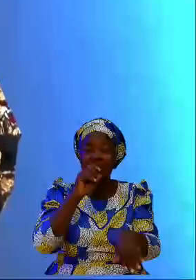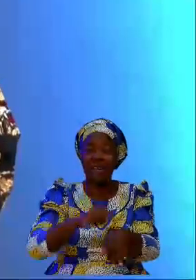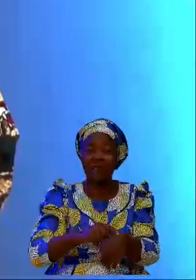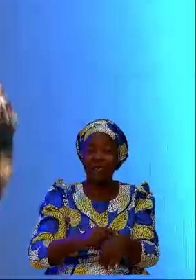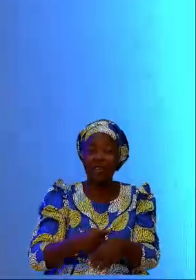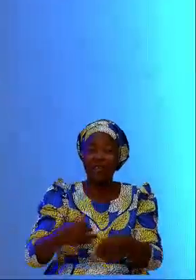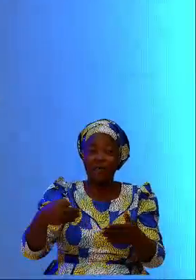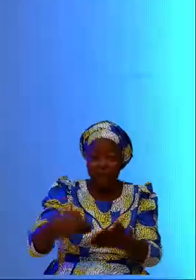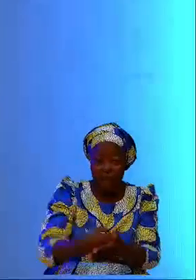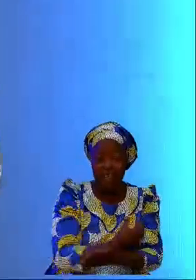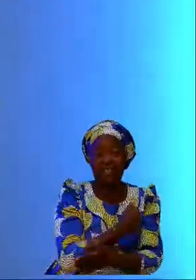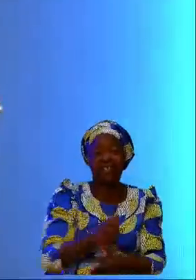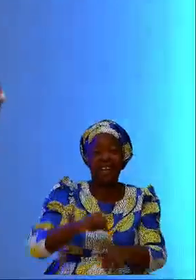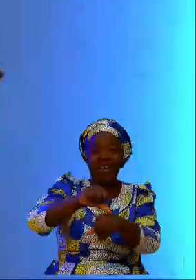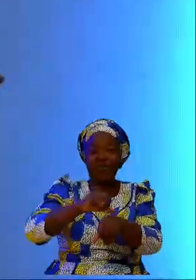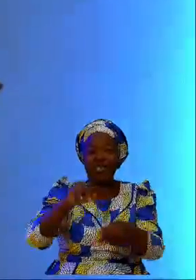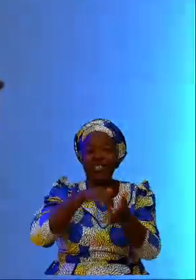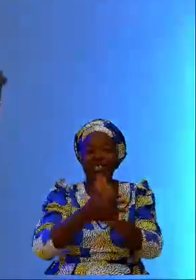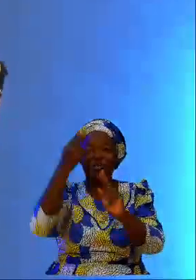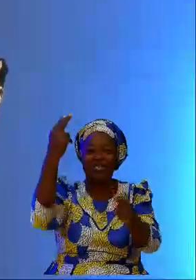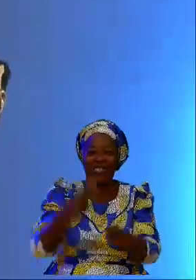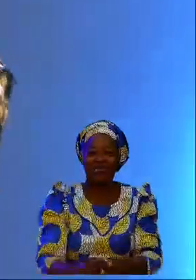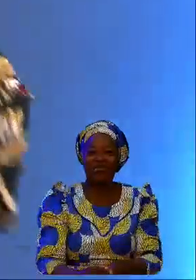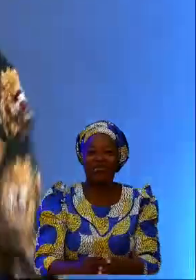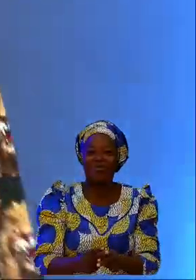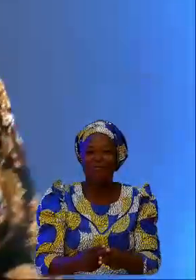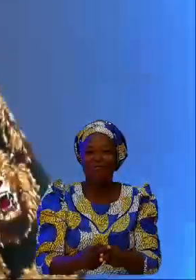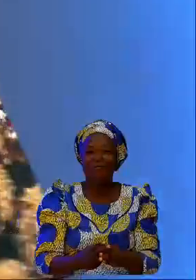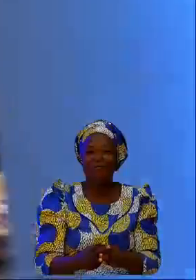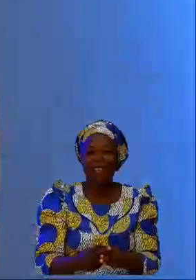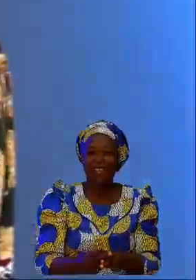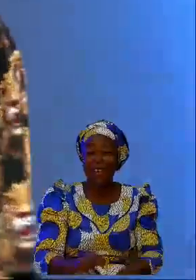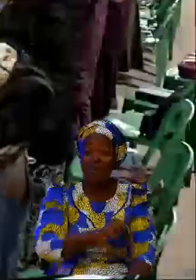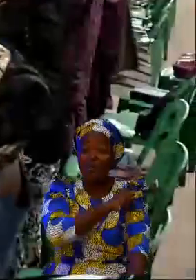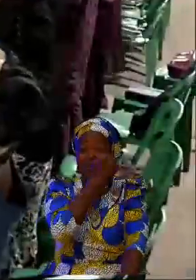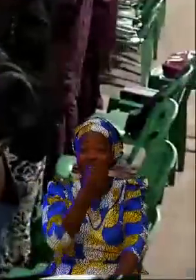me, when I come to you at that time, fresh anointing.